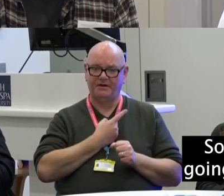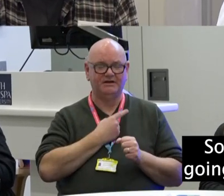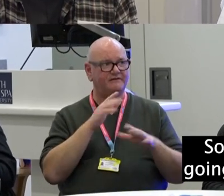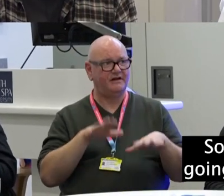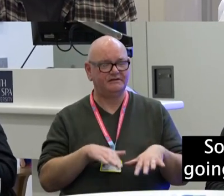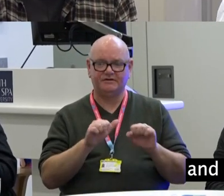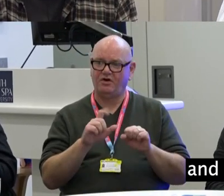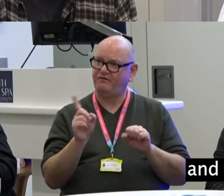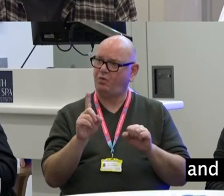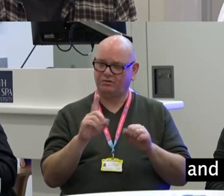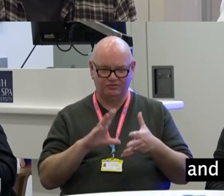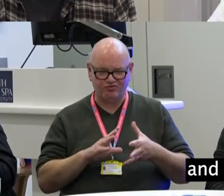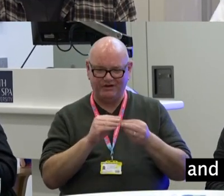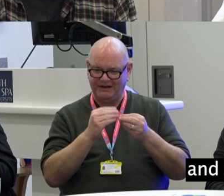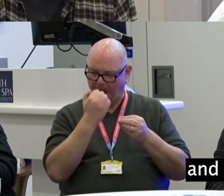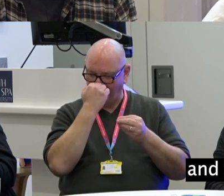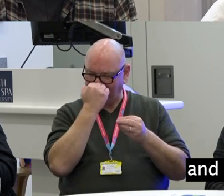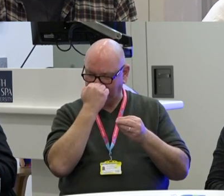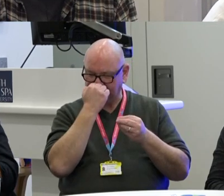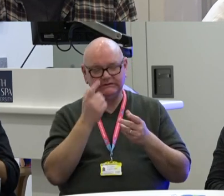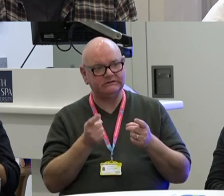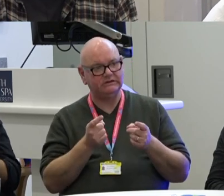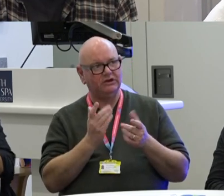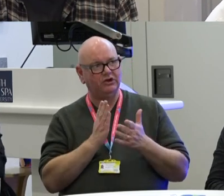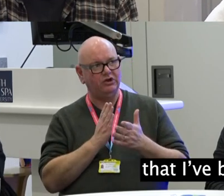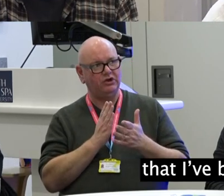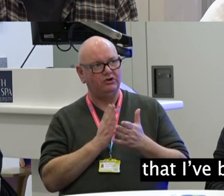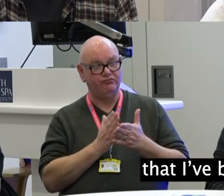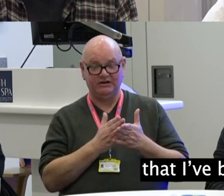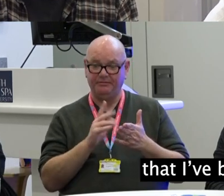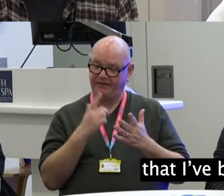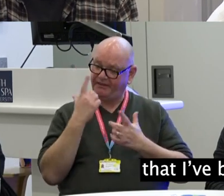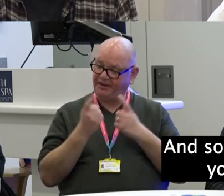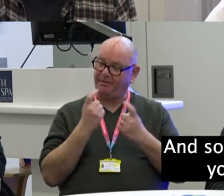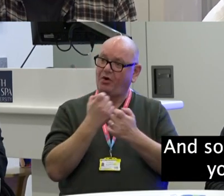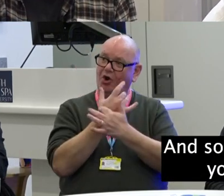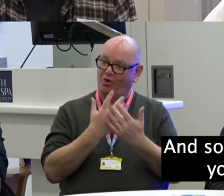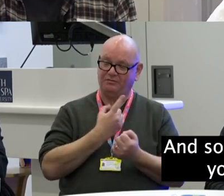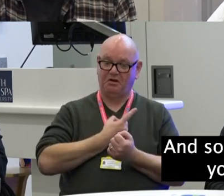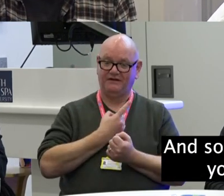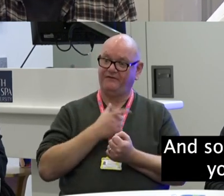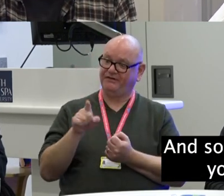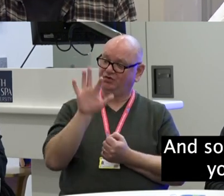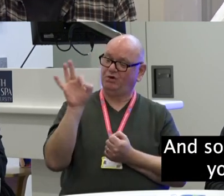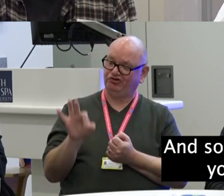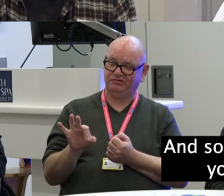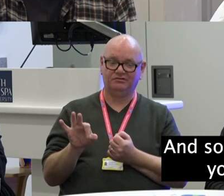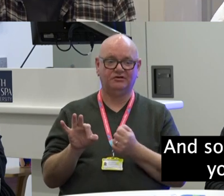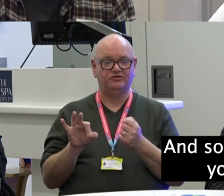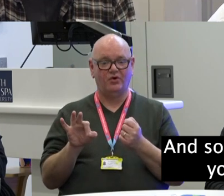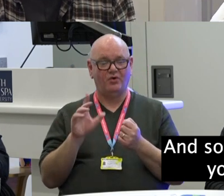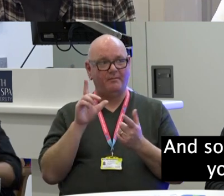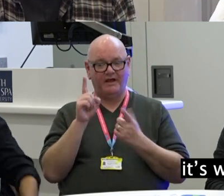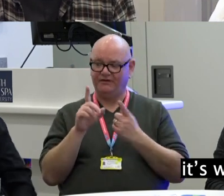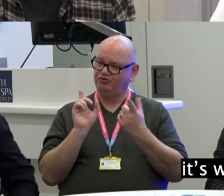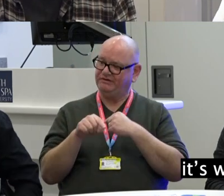my business journey, and this is actually something that's been I've been thinking about quite a lot. And so I think just in response to what you were